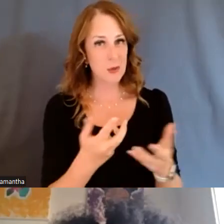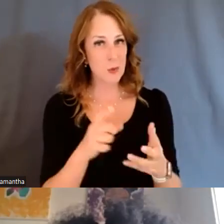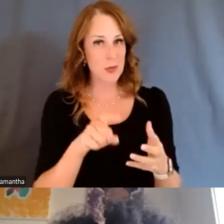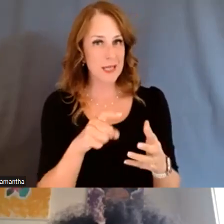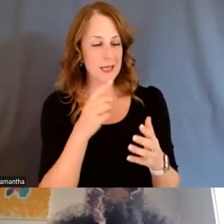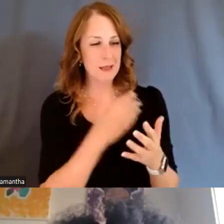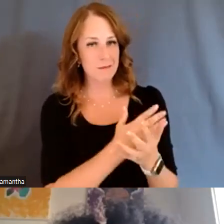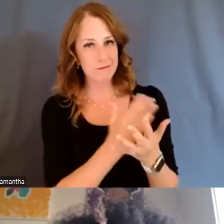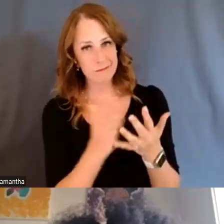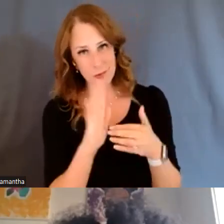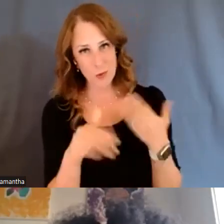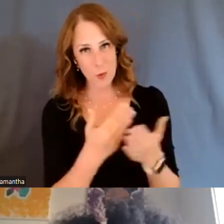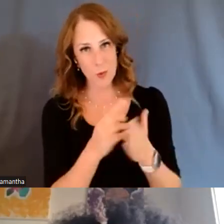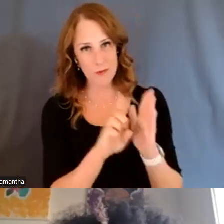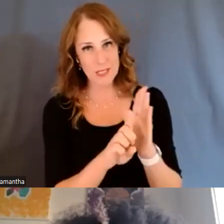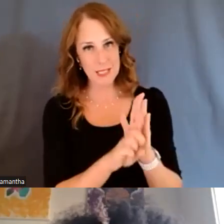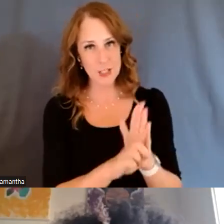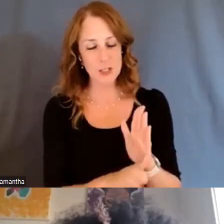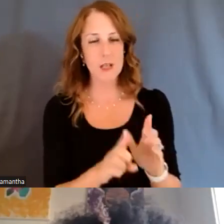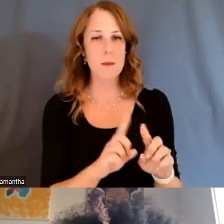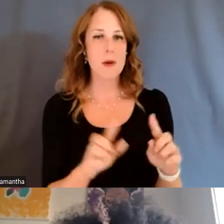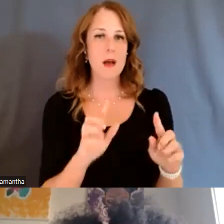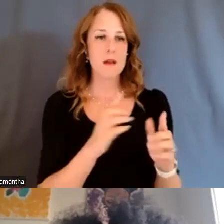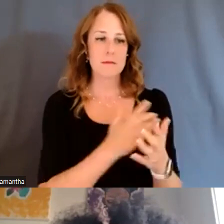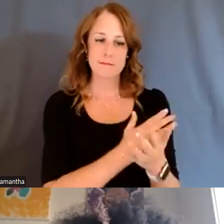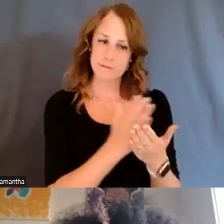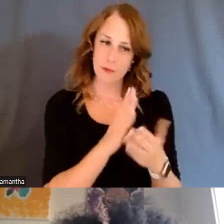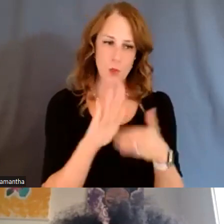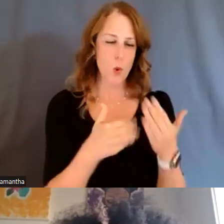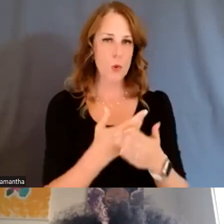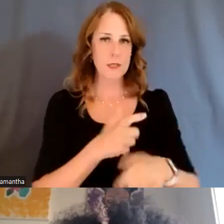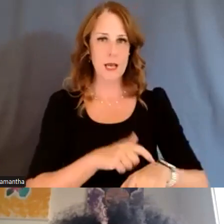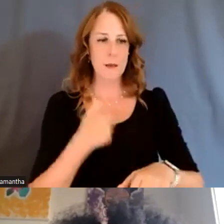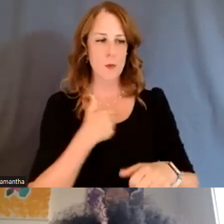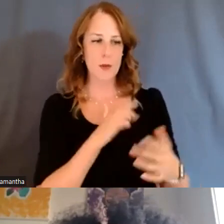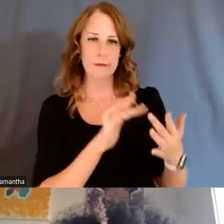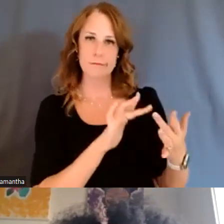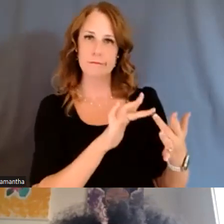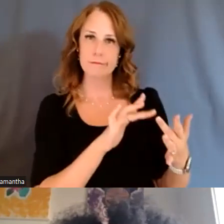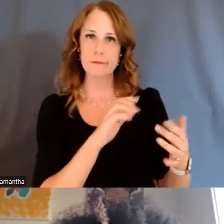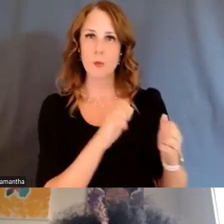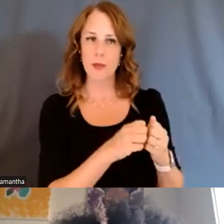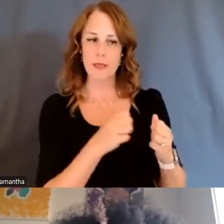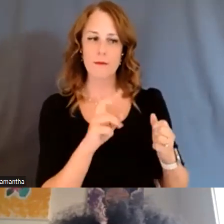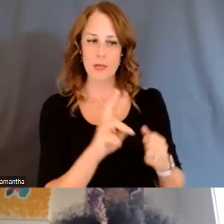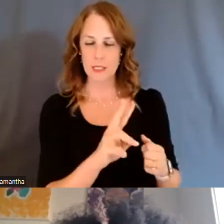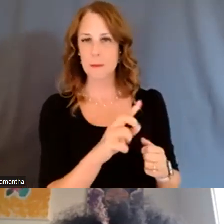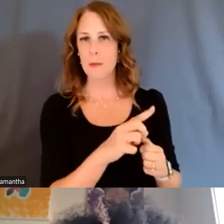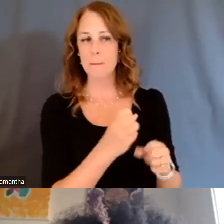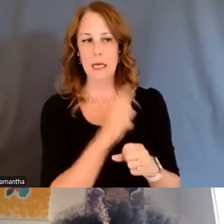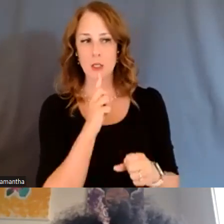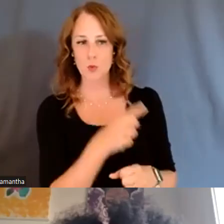the investigation. But throughout that entire time, we stay in contact with the victims. We make sure that they